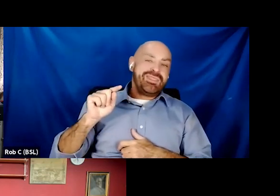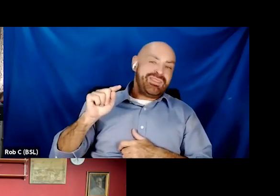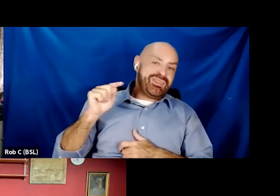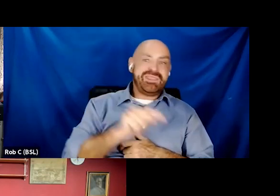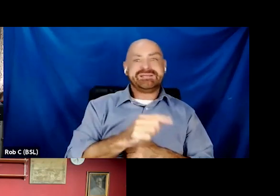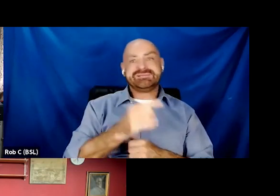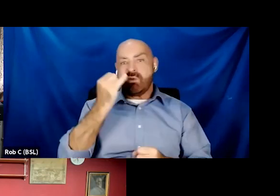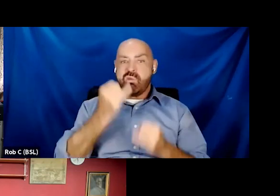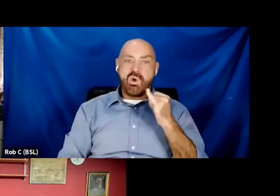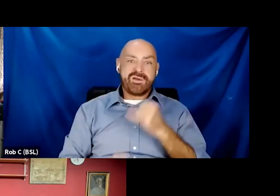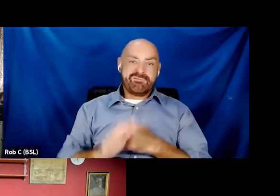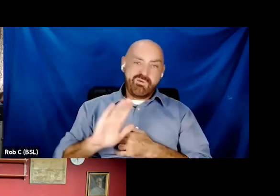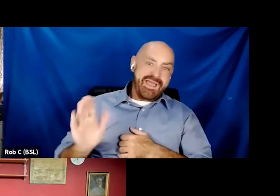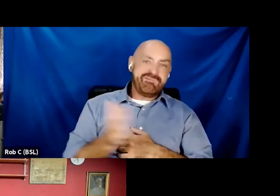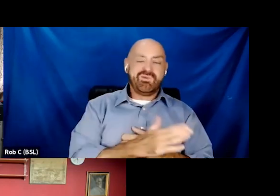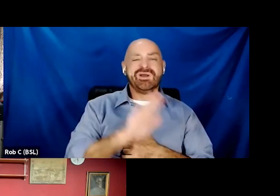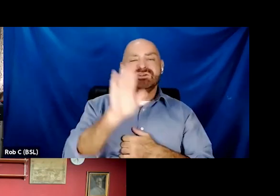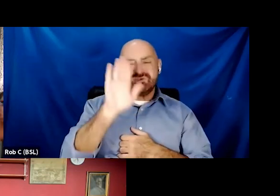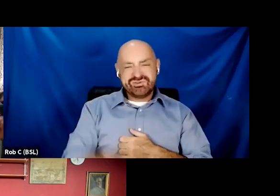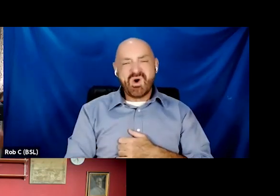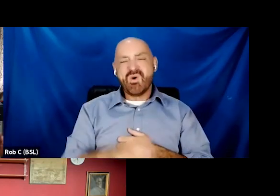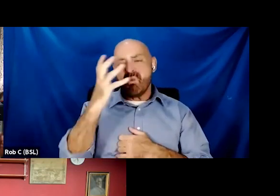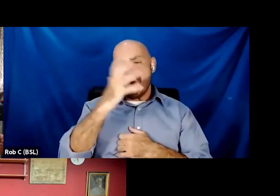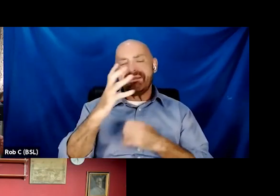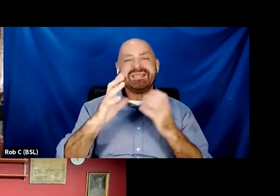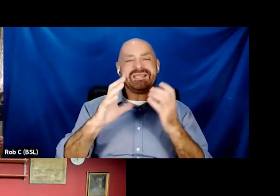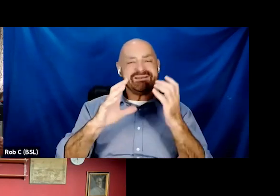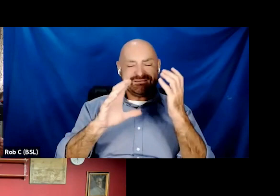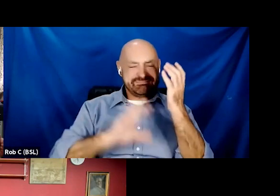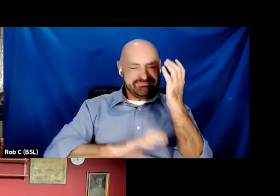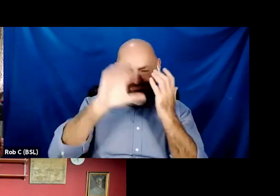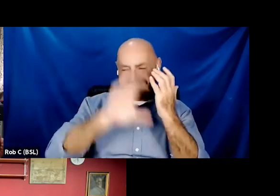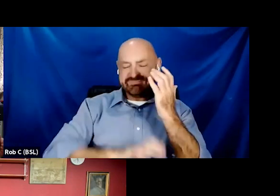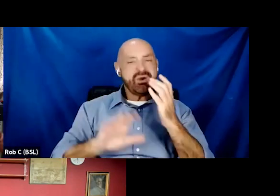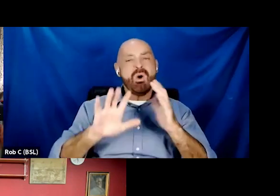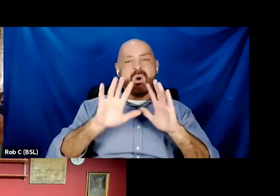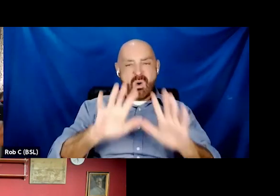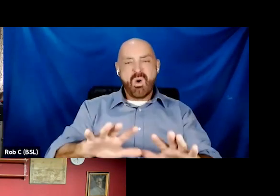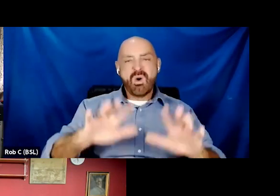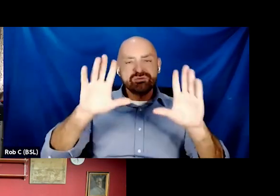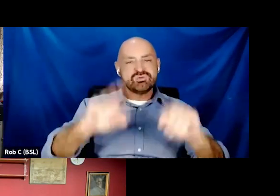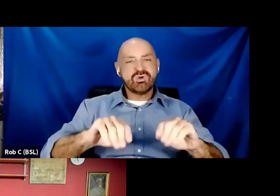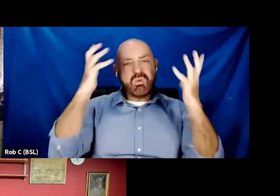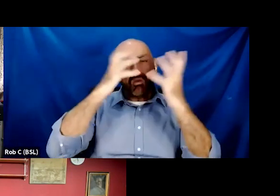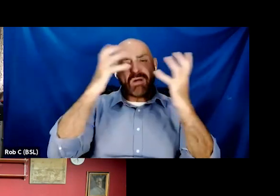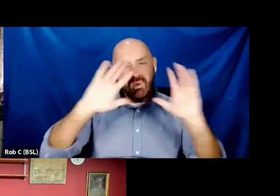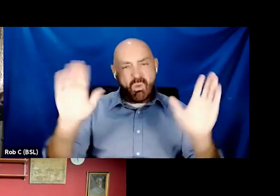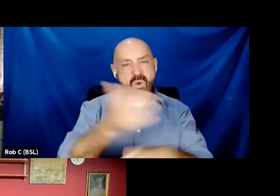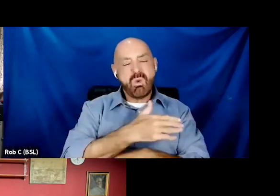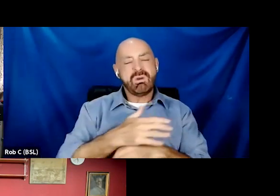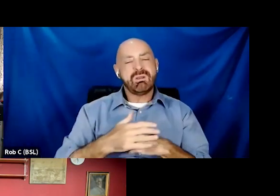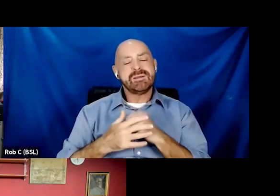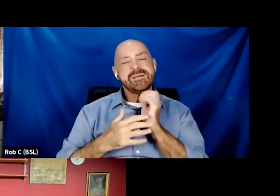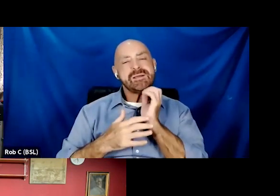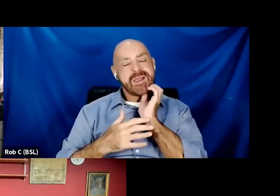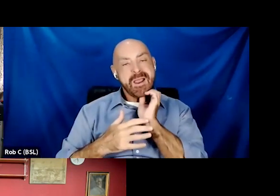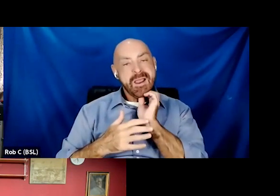everybody and you must just not get it and go anywhere near anybody, or all of you stop worrying about this, right? And so the nuance